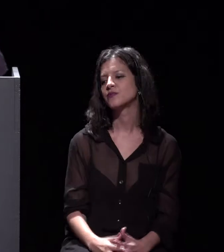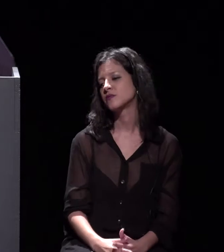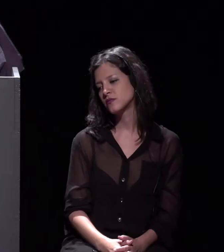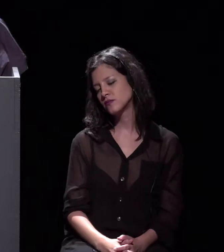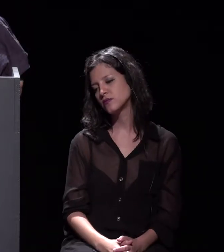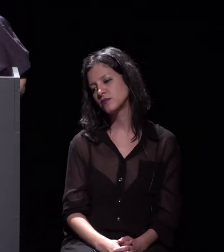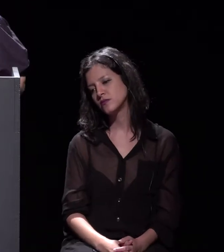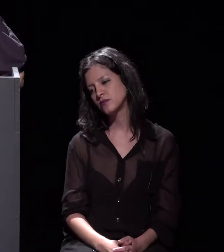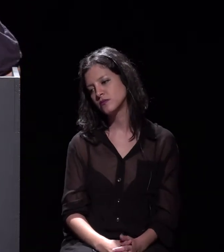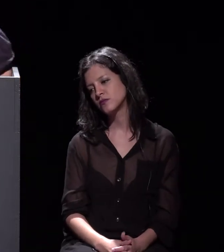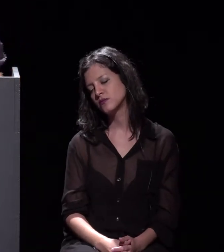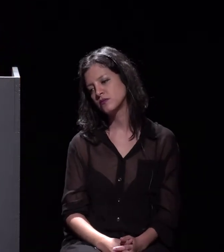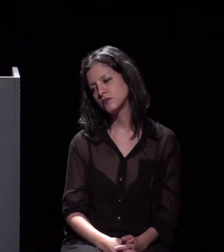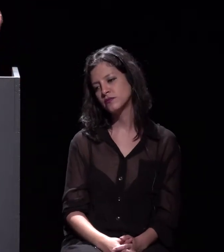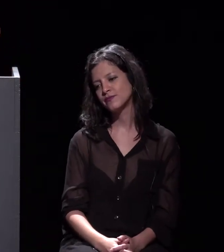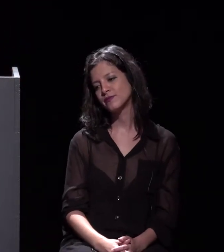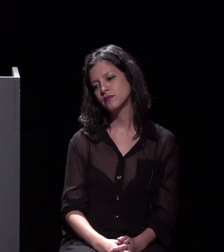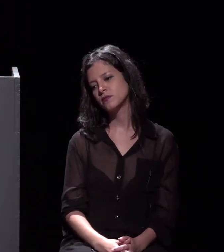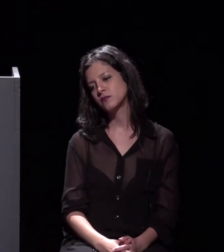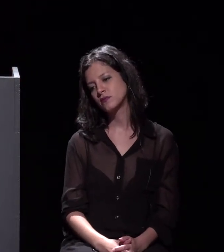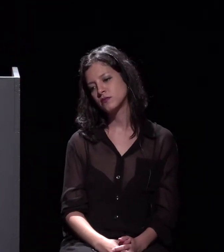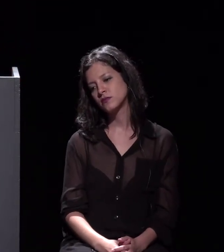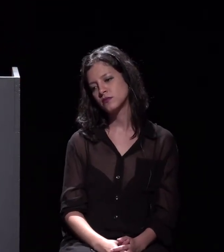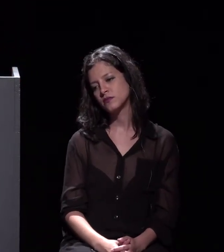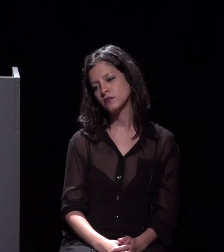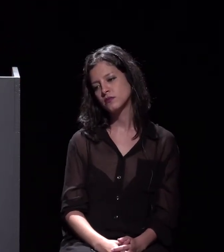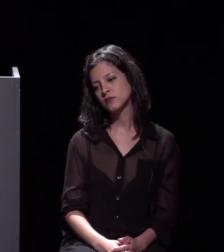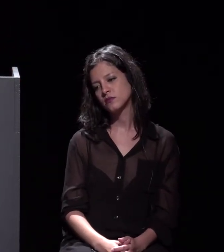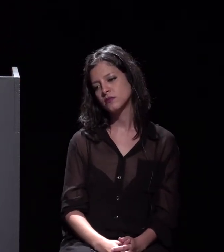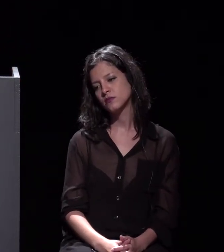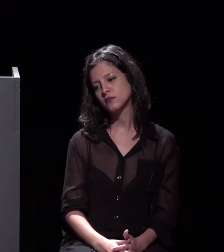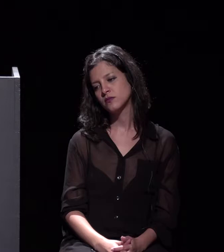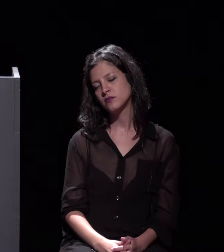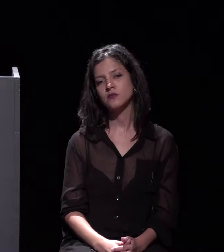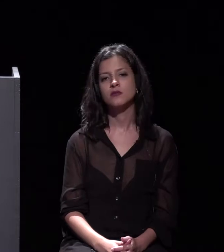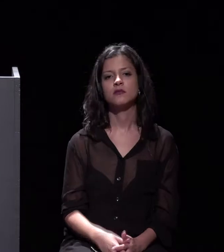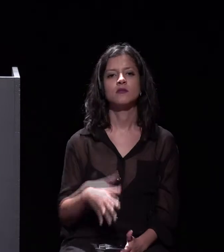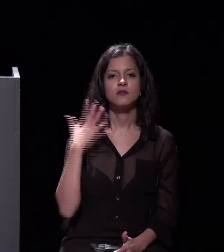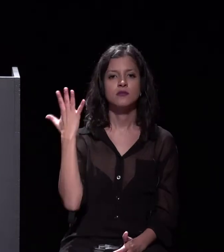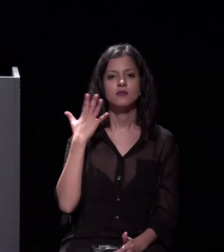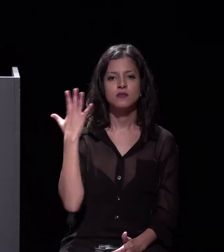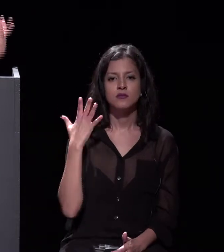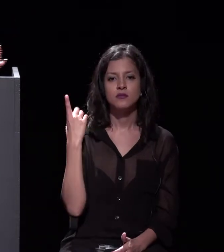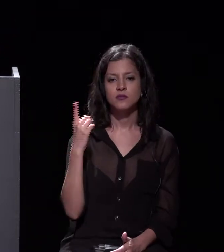Mario Vázquez, who was one of the speakers in the 71 roundtable that I mentioned before,